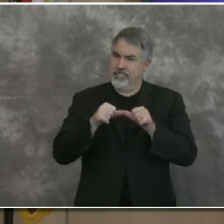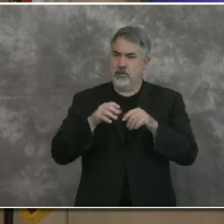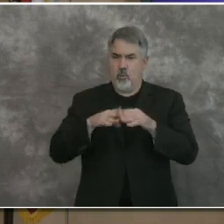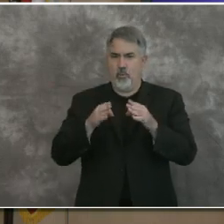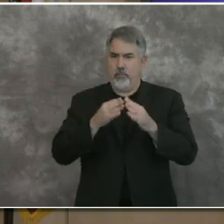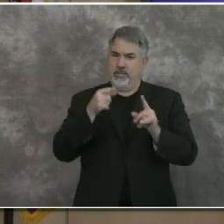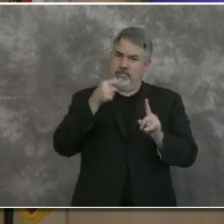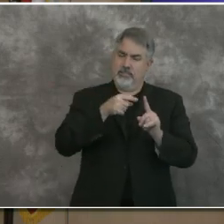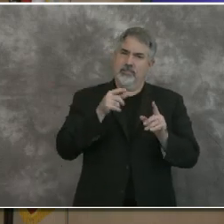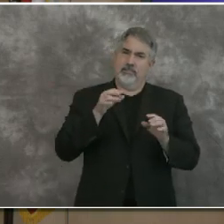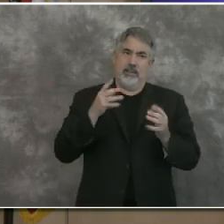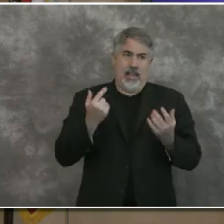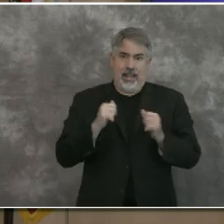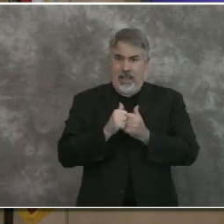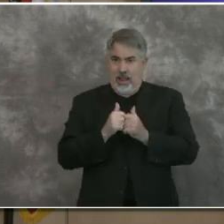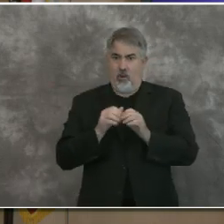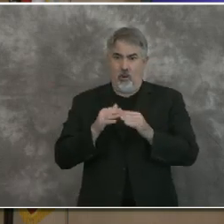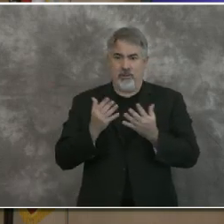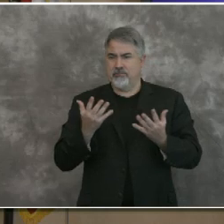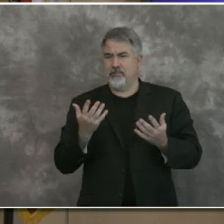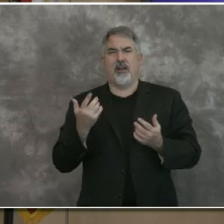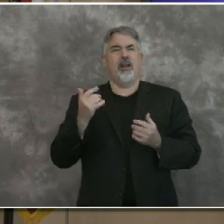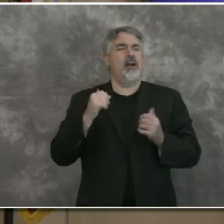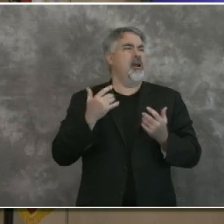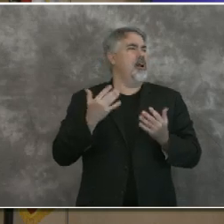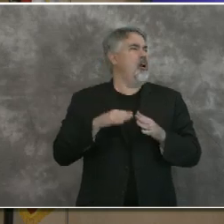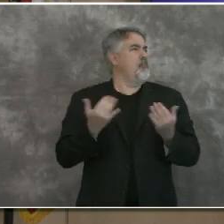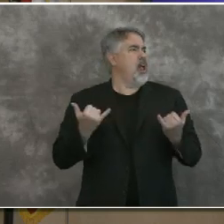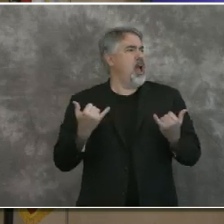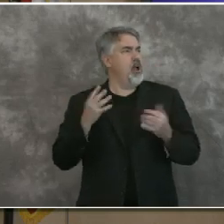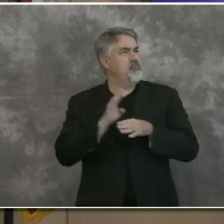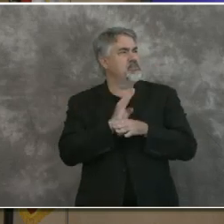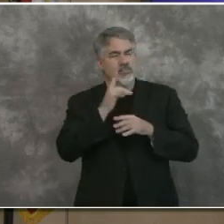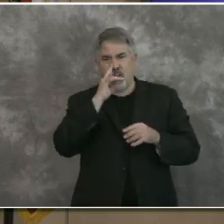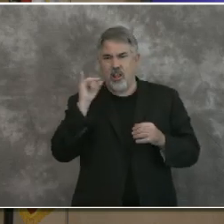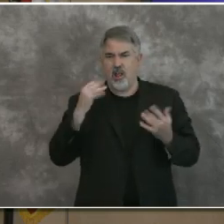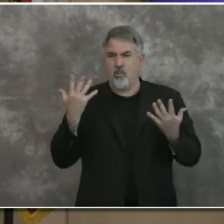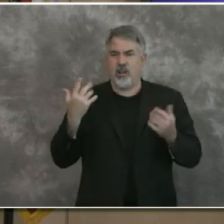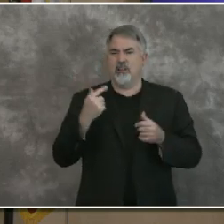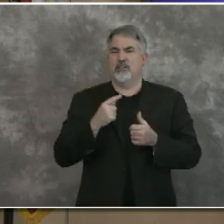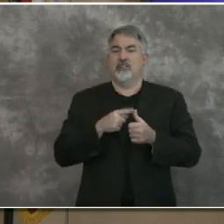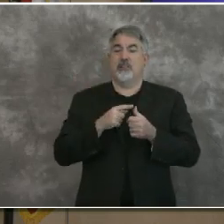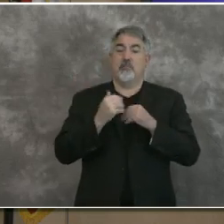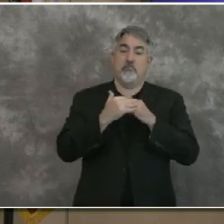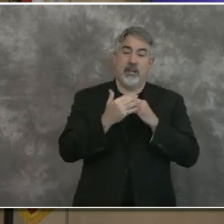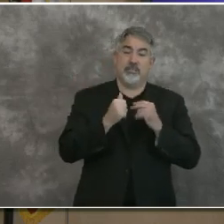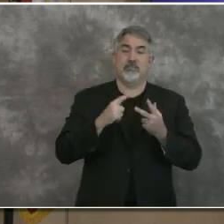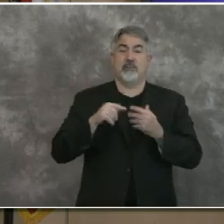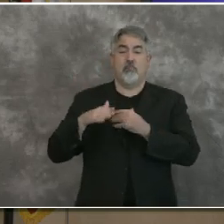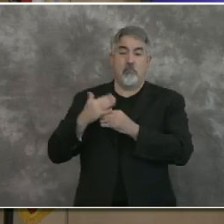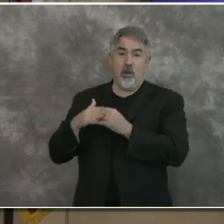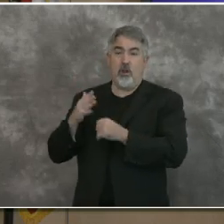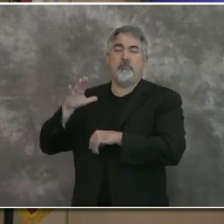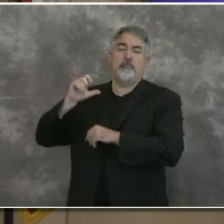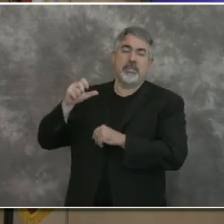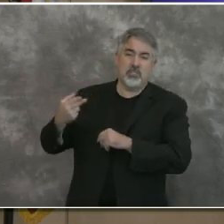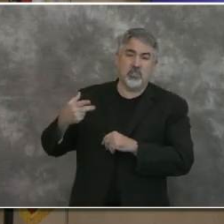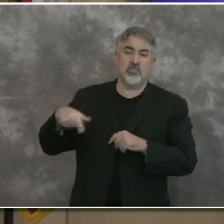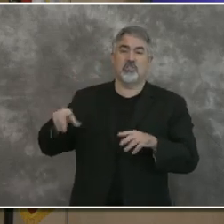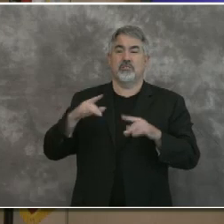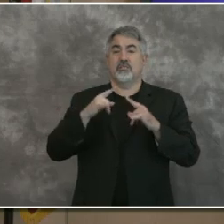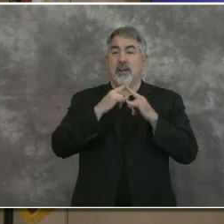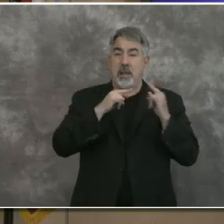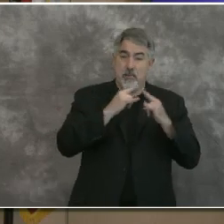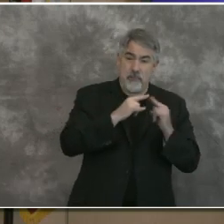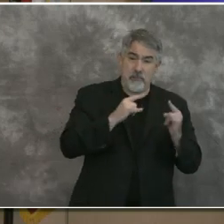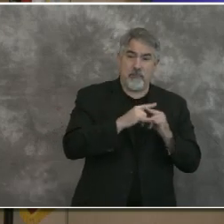opening other types of opportunities, opening our beaches a little more, our parks, our outdoor recreation, camping, boating, and other